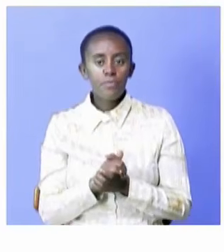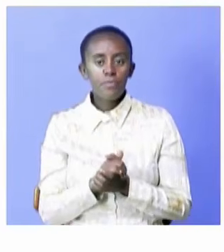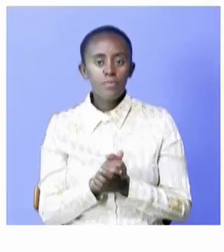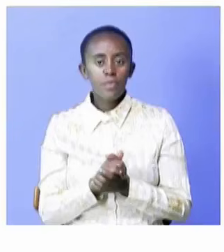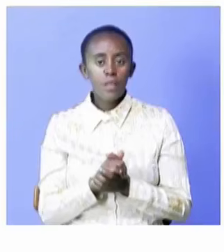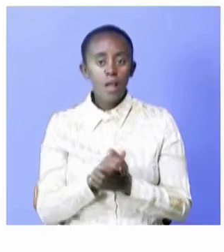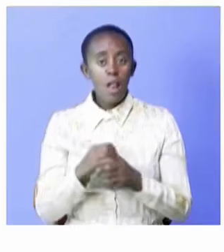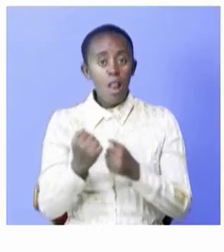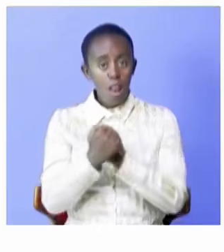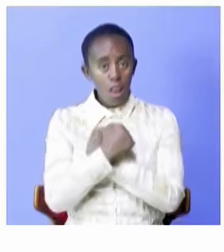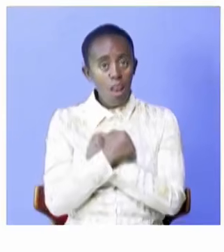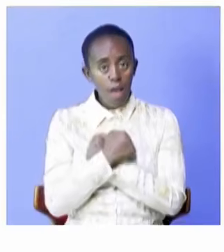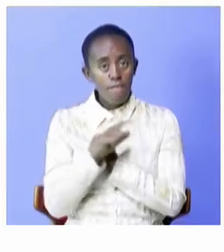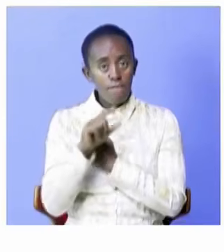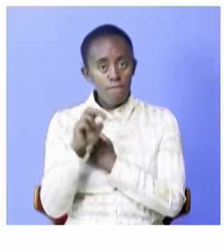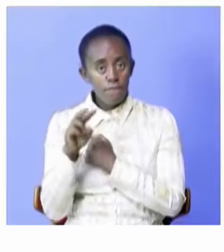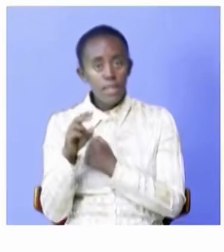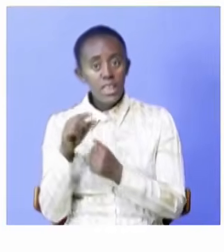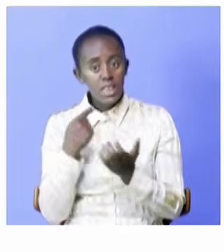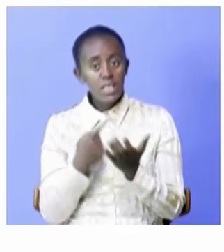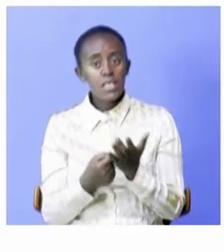love this?